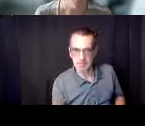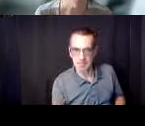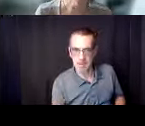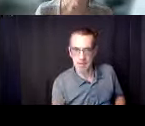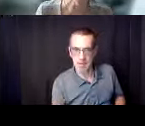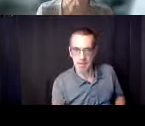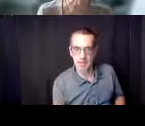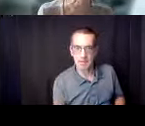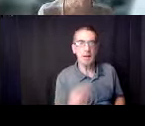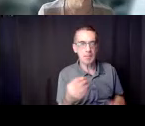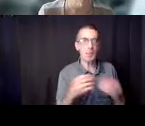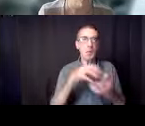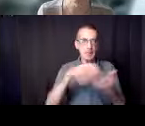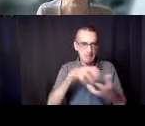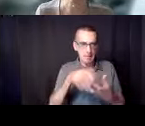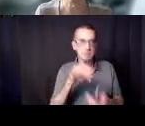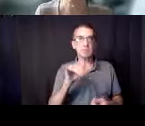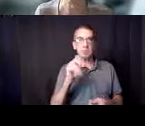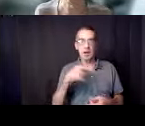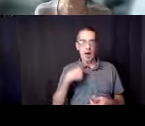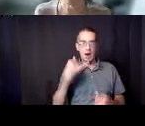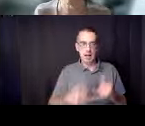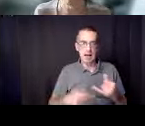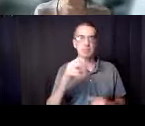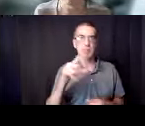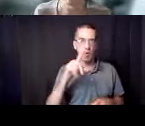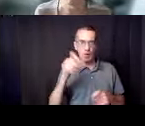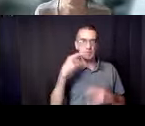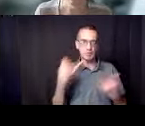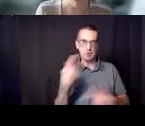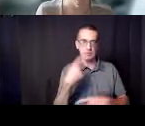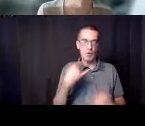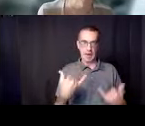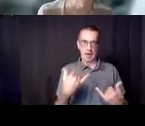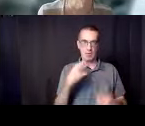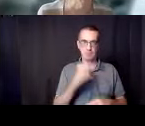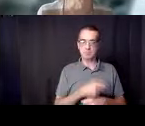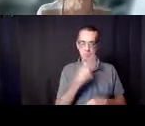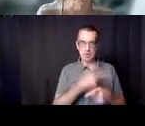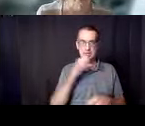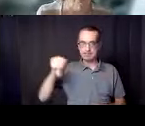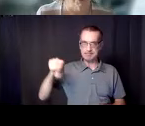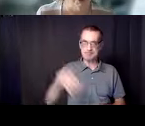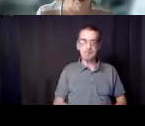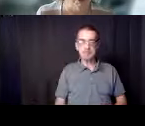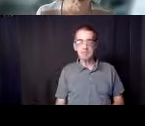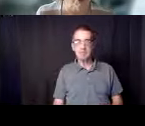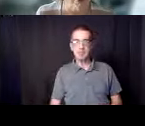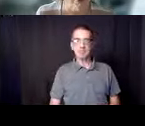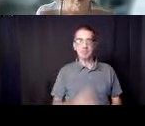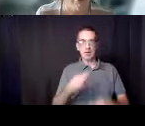Okay, so we have a little bit more of a mix there. So I think that was our last poll question for now, right, Lydia? Okay, so we'll